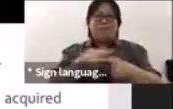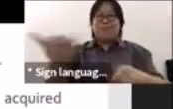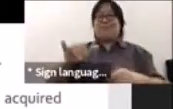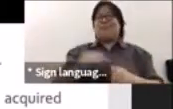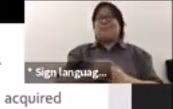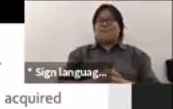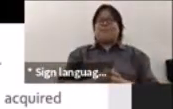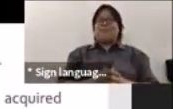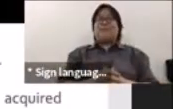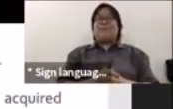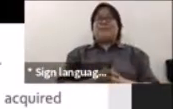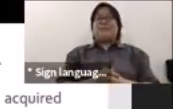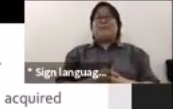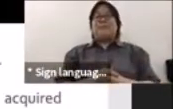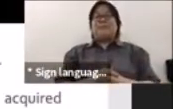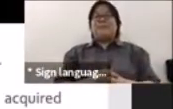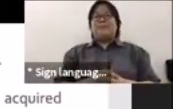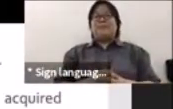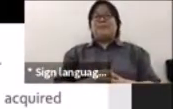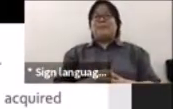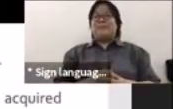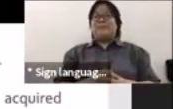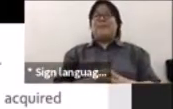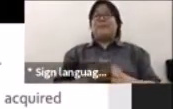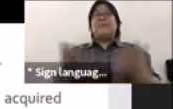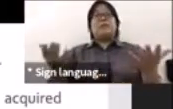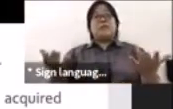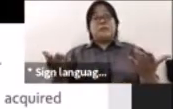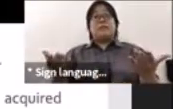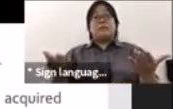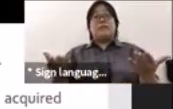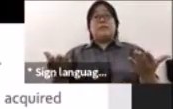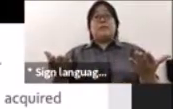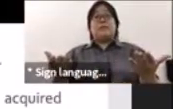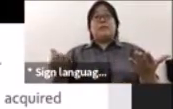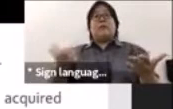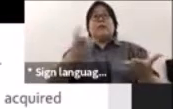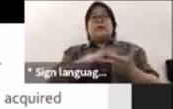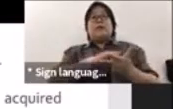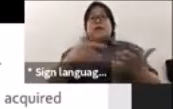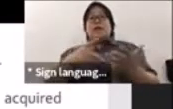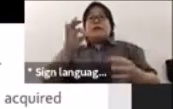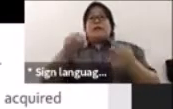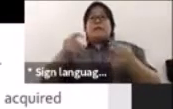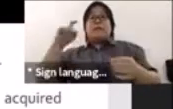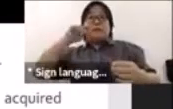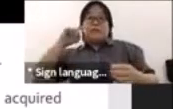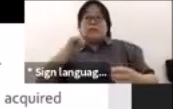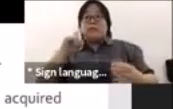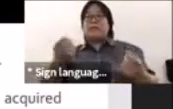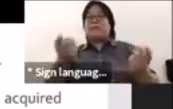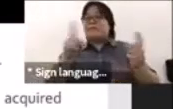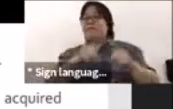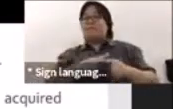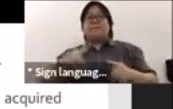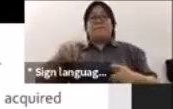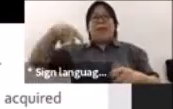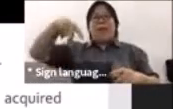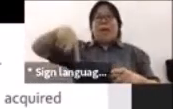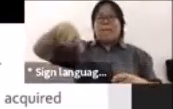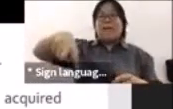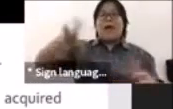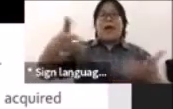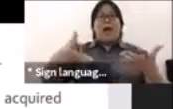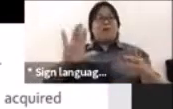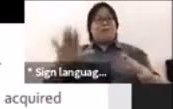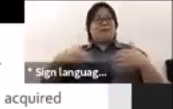becoming a diabetes capital. So it is essential to know how this limb amputation and reproduction of